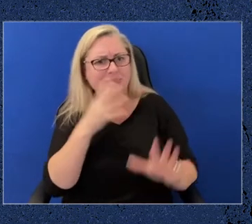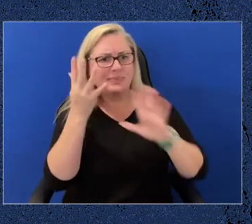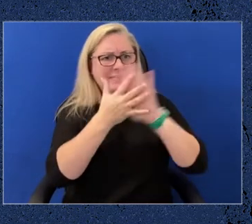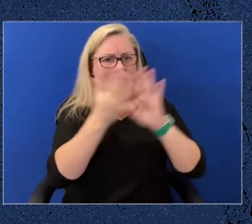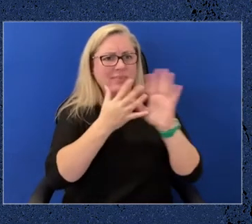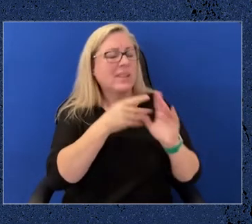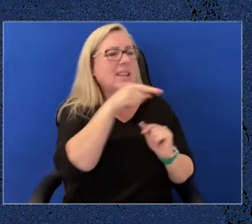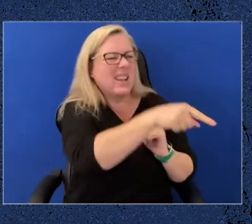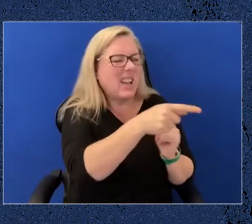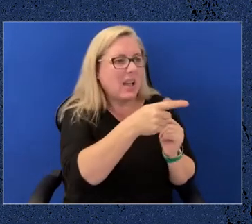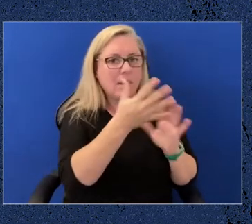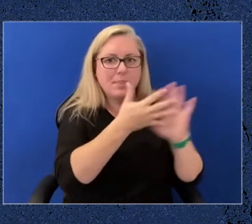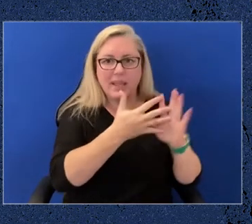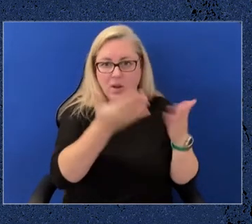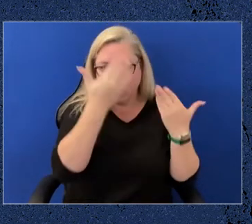ecology talk for we don't know a lot about it.